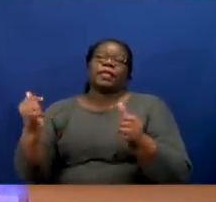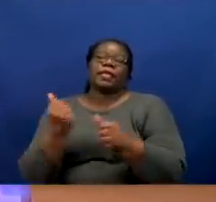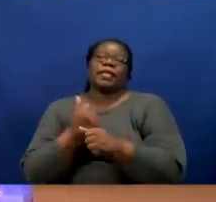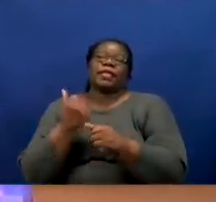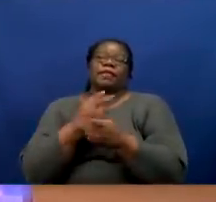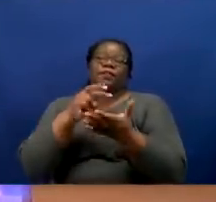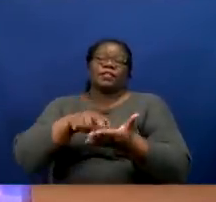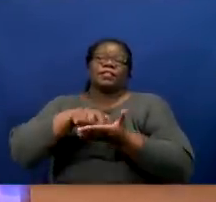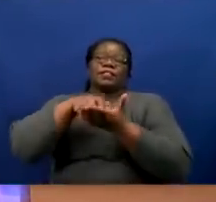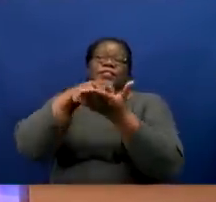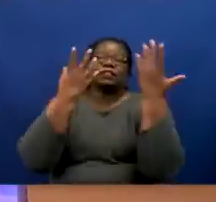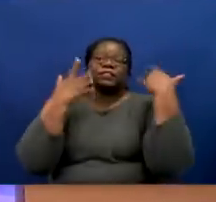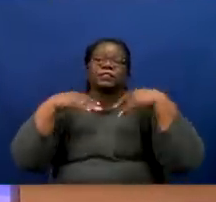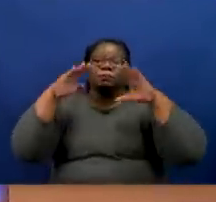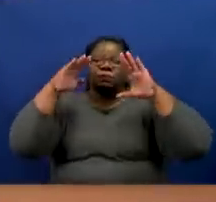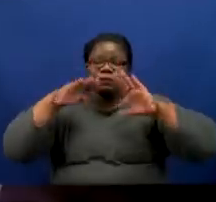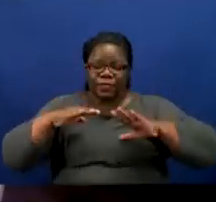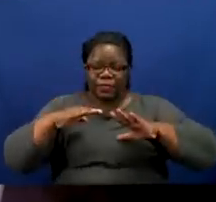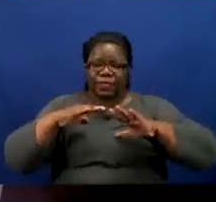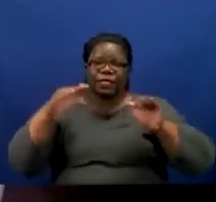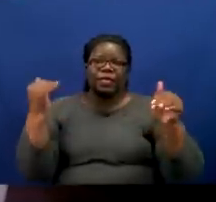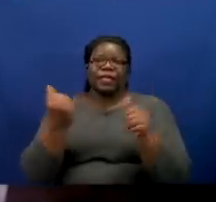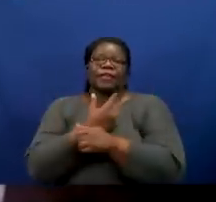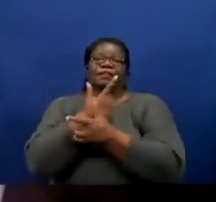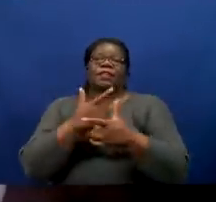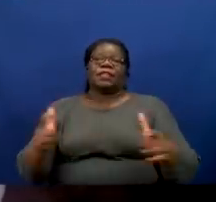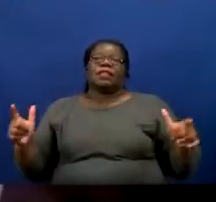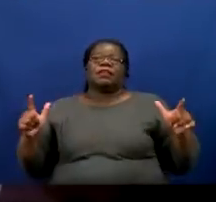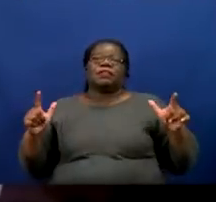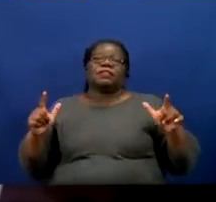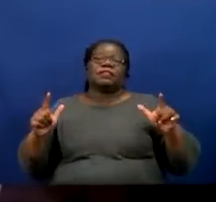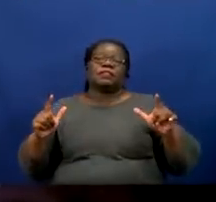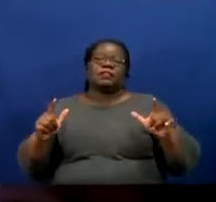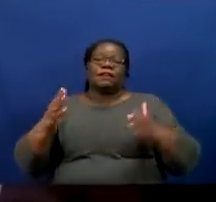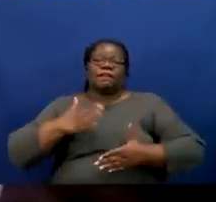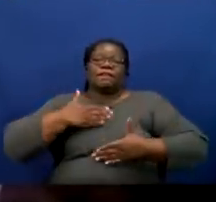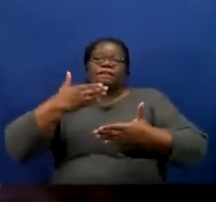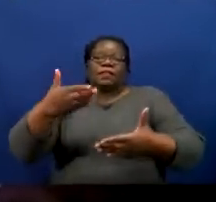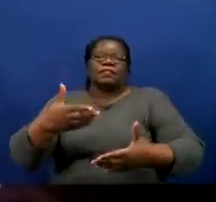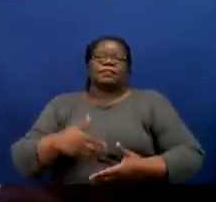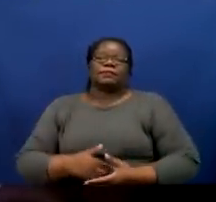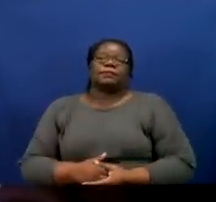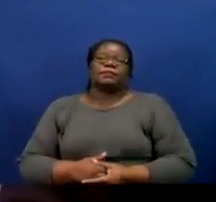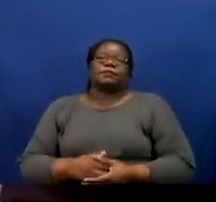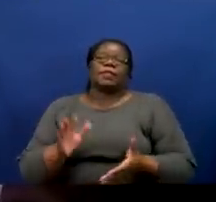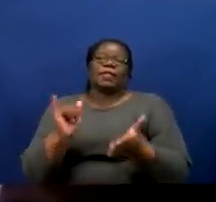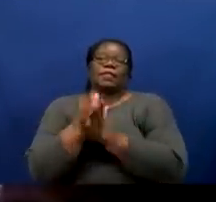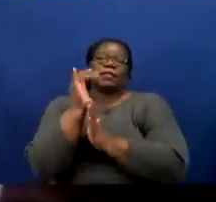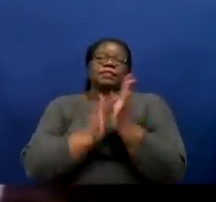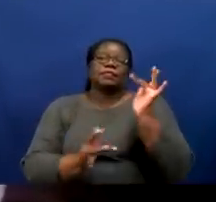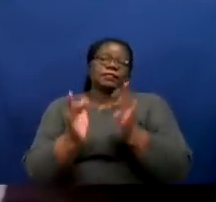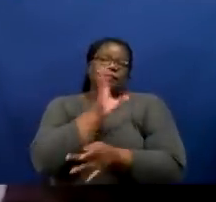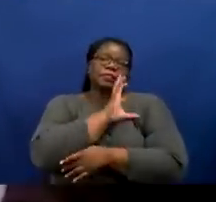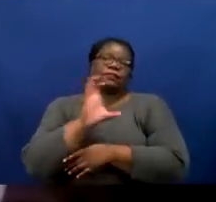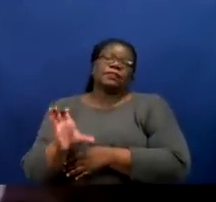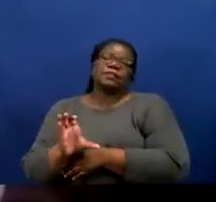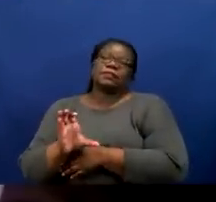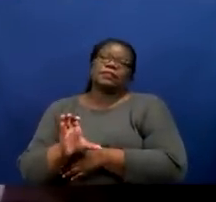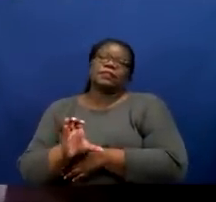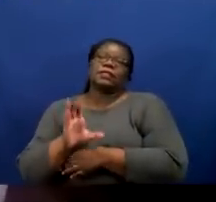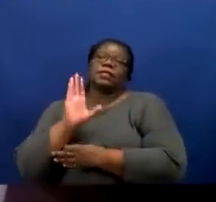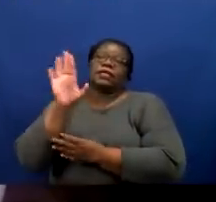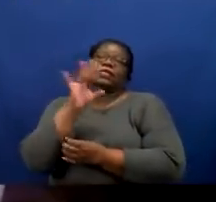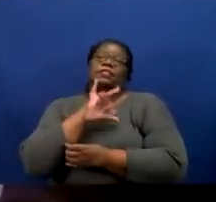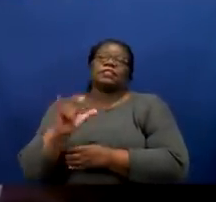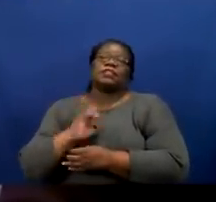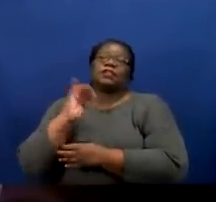knee shall bow, every tongue confess that Jesus Christ is